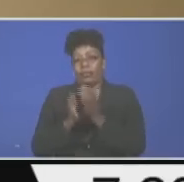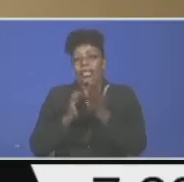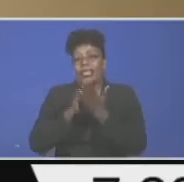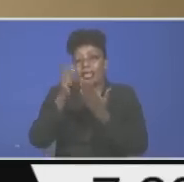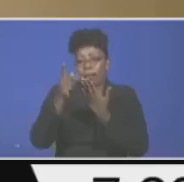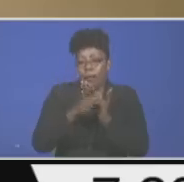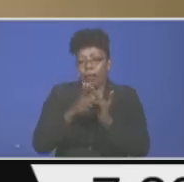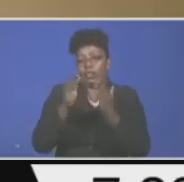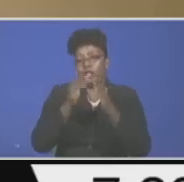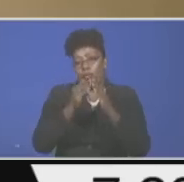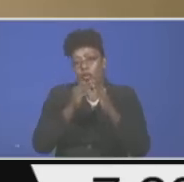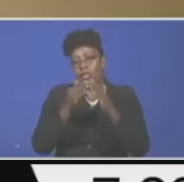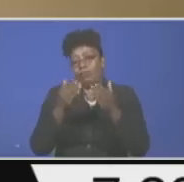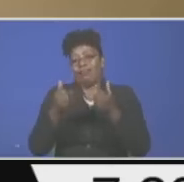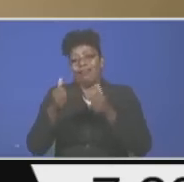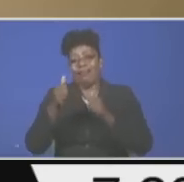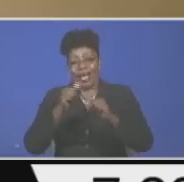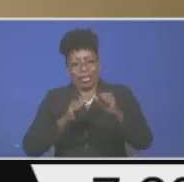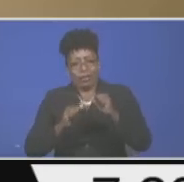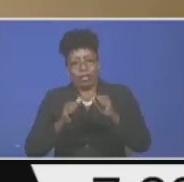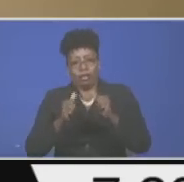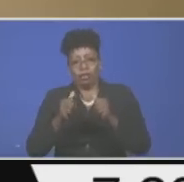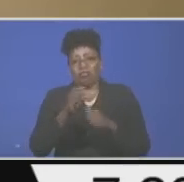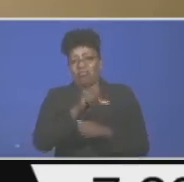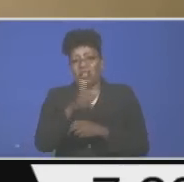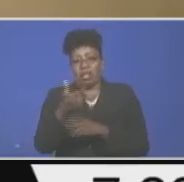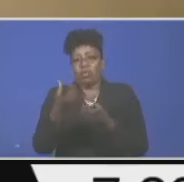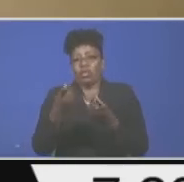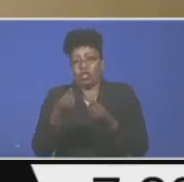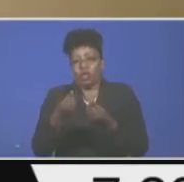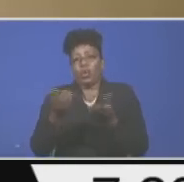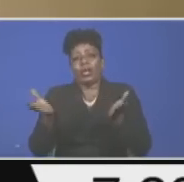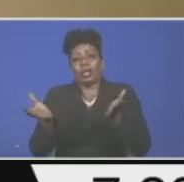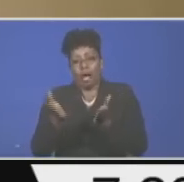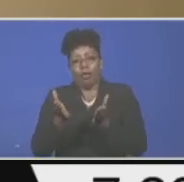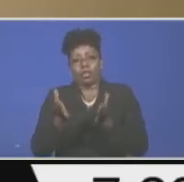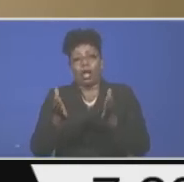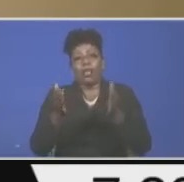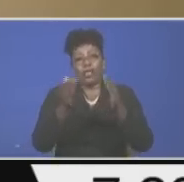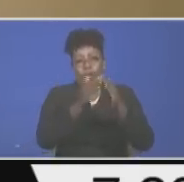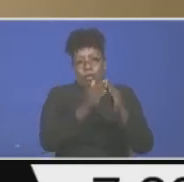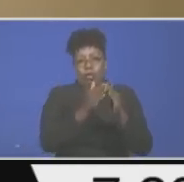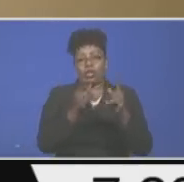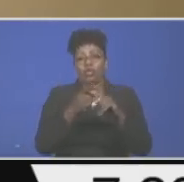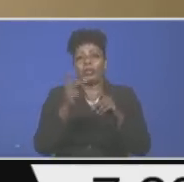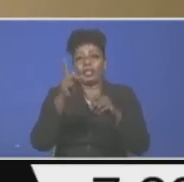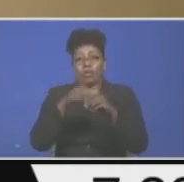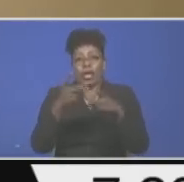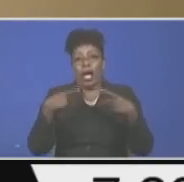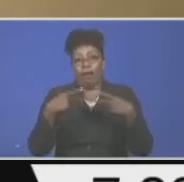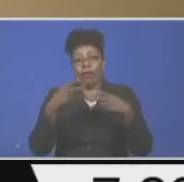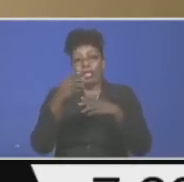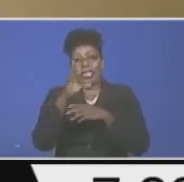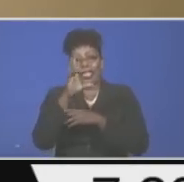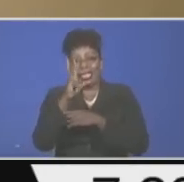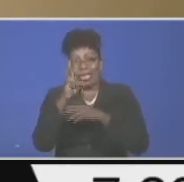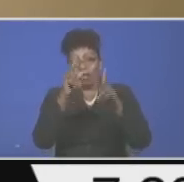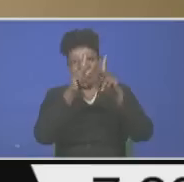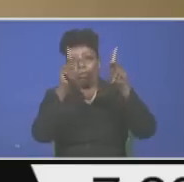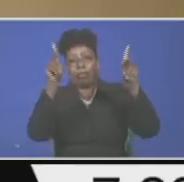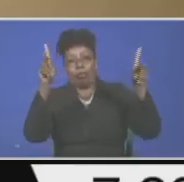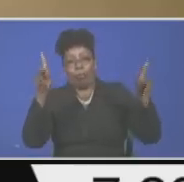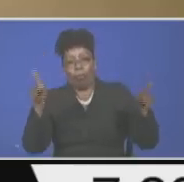community activity, and anything we do, we encourage the community to participate. And we have 6 billboards where we share